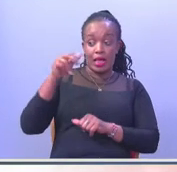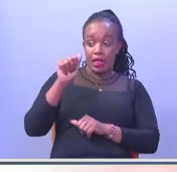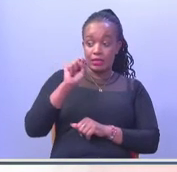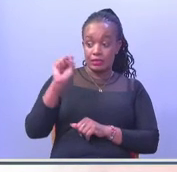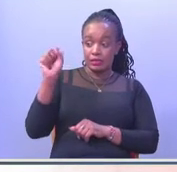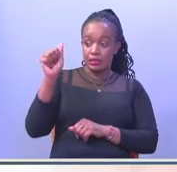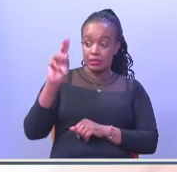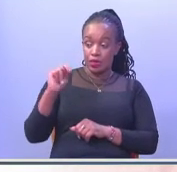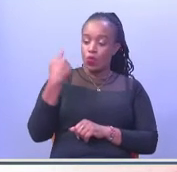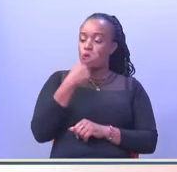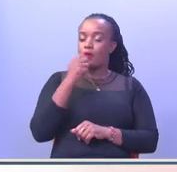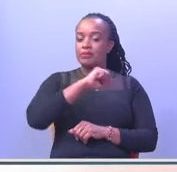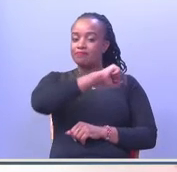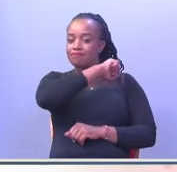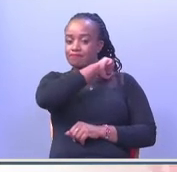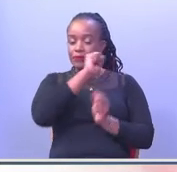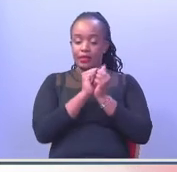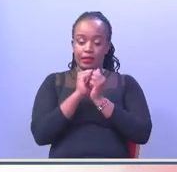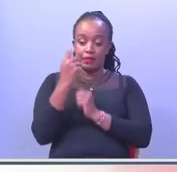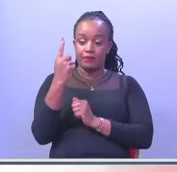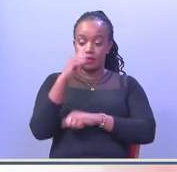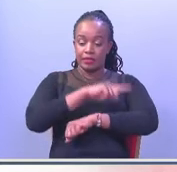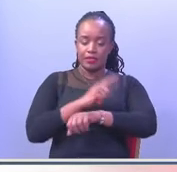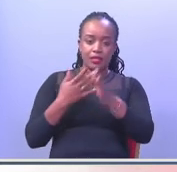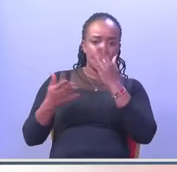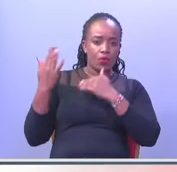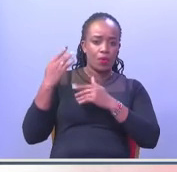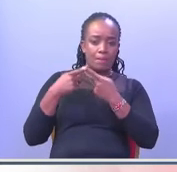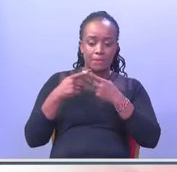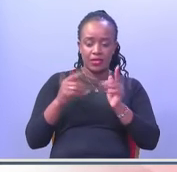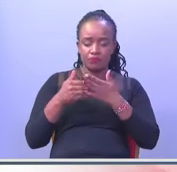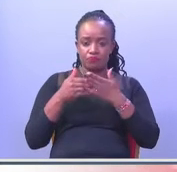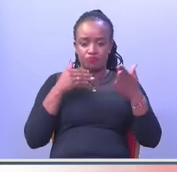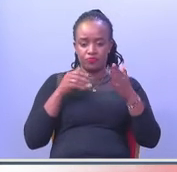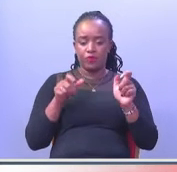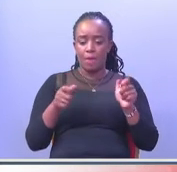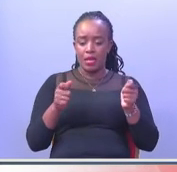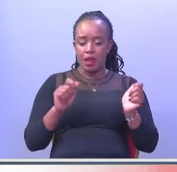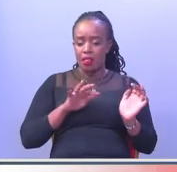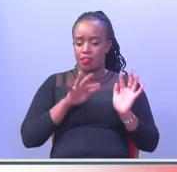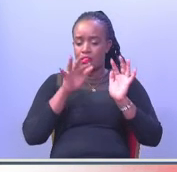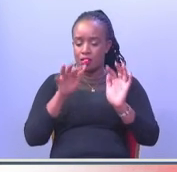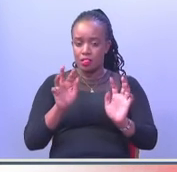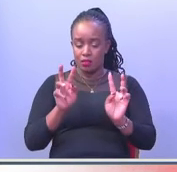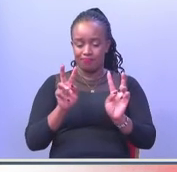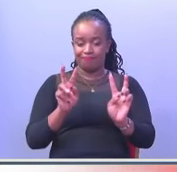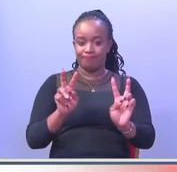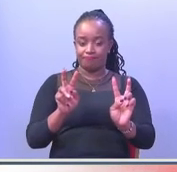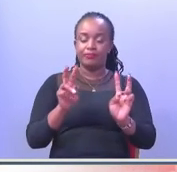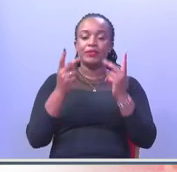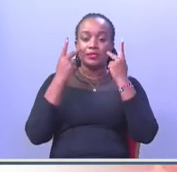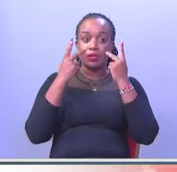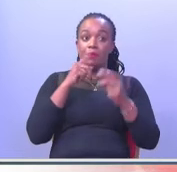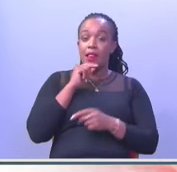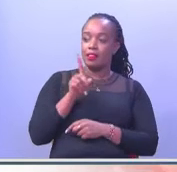had been kidnapped 11 days ago. But before the press conference kick-started, word spread that Nandwa had been found dumped at Mwingi in